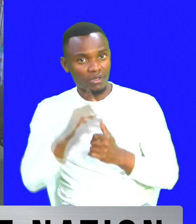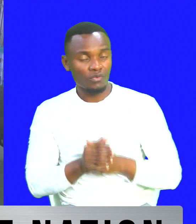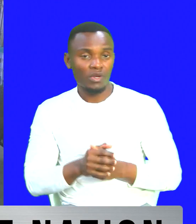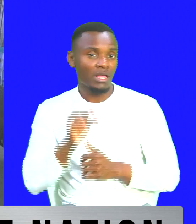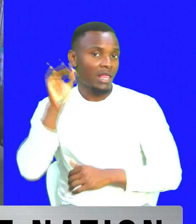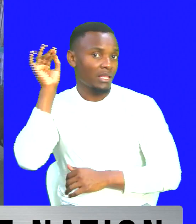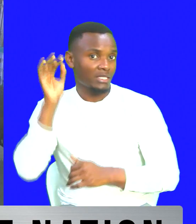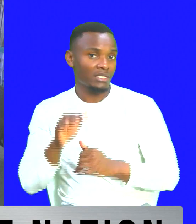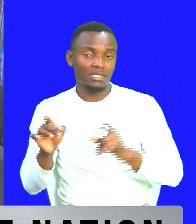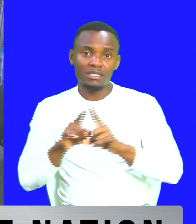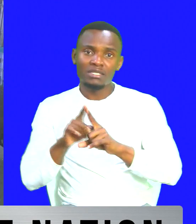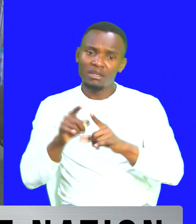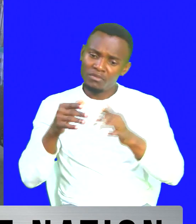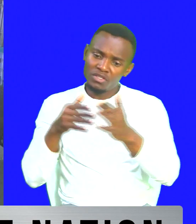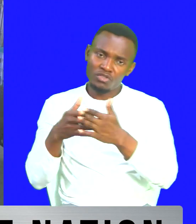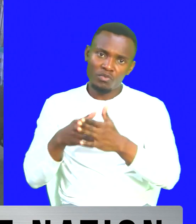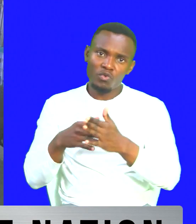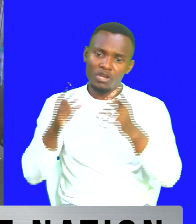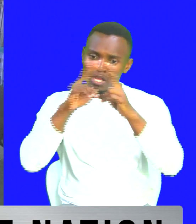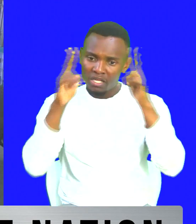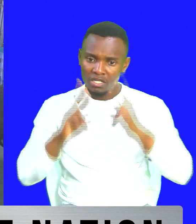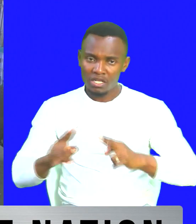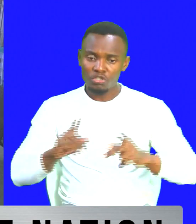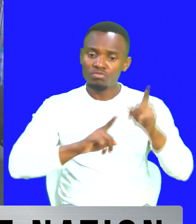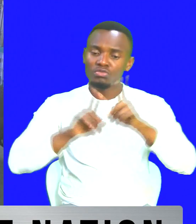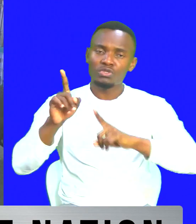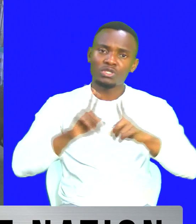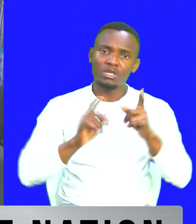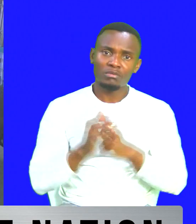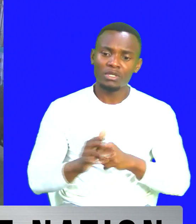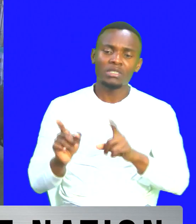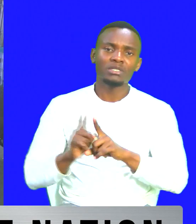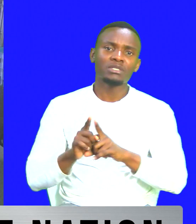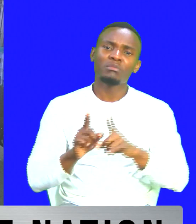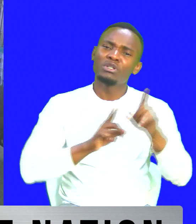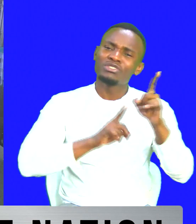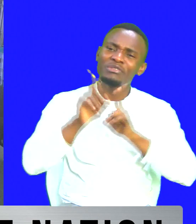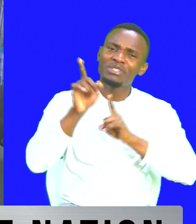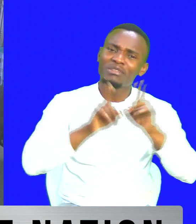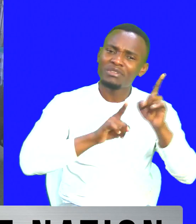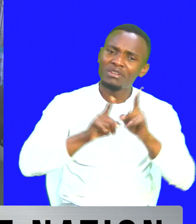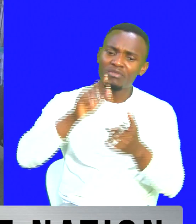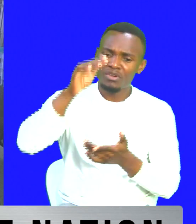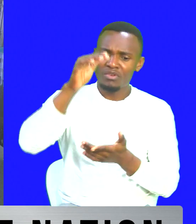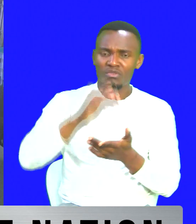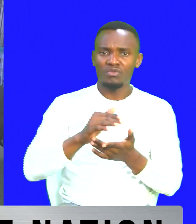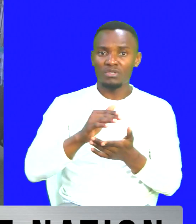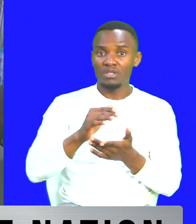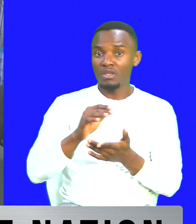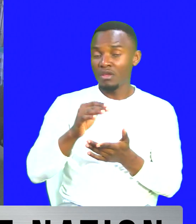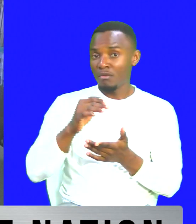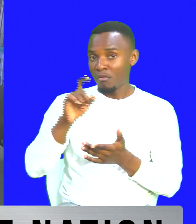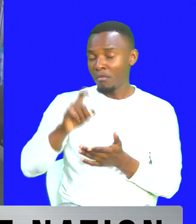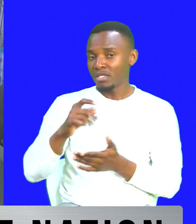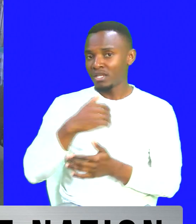the international trips. A lot has been done. Traveling outside has been reduced only to 3 if you're a cabinet